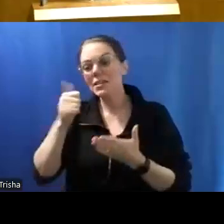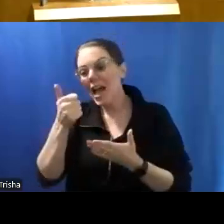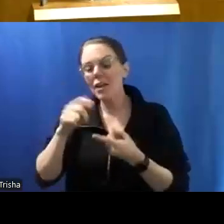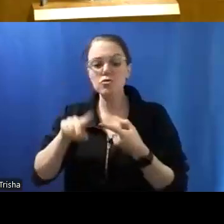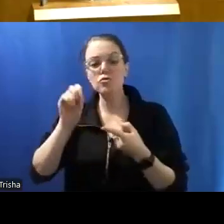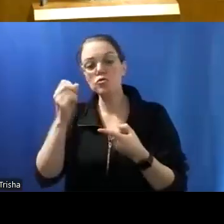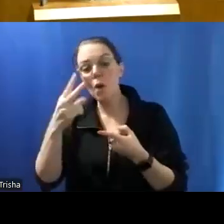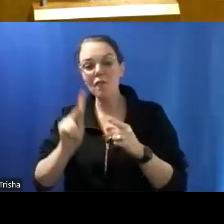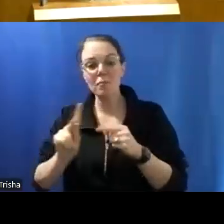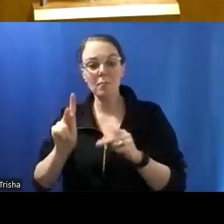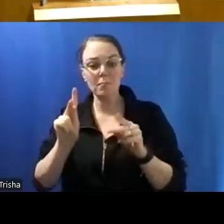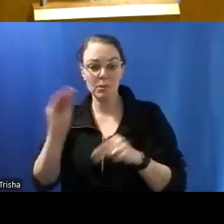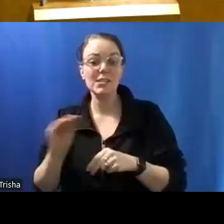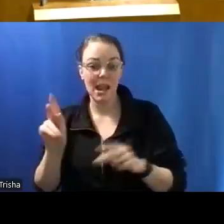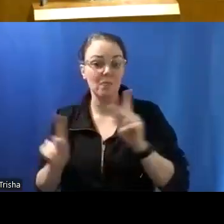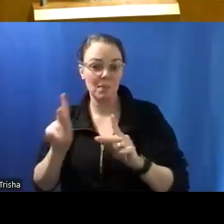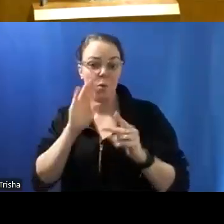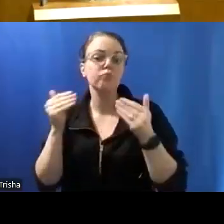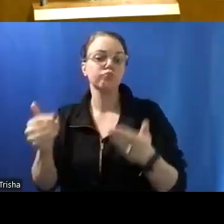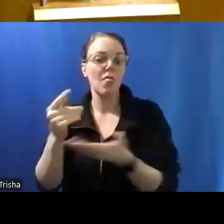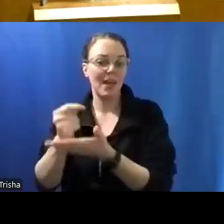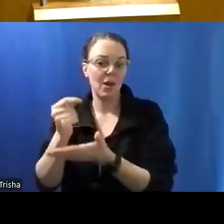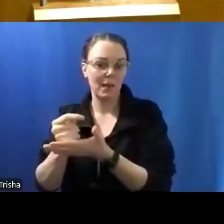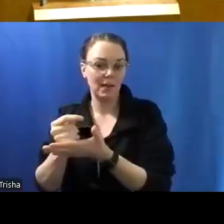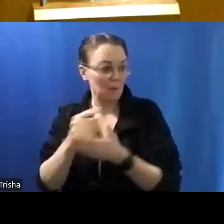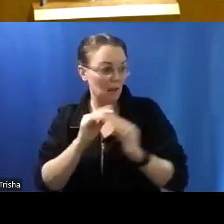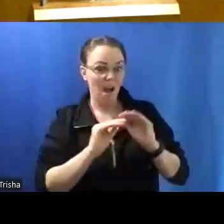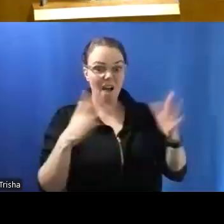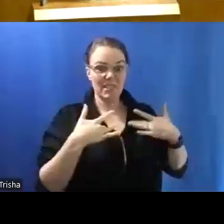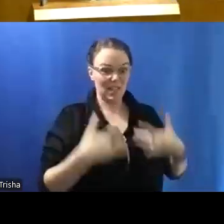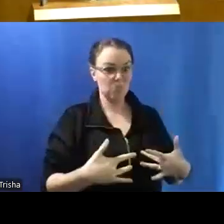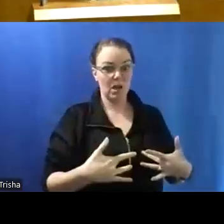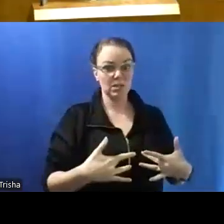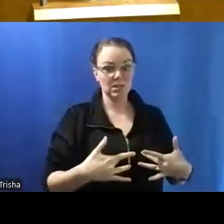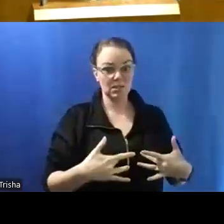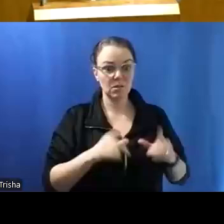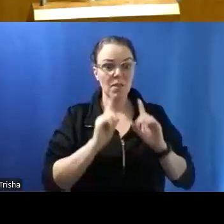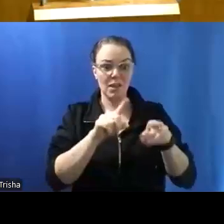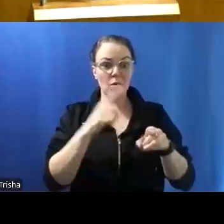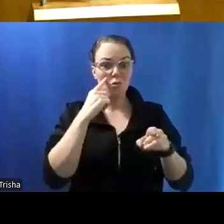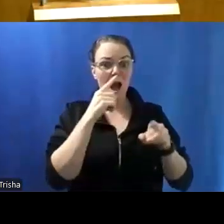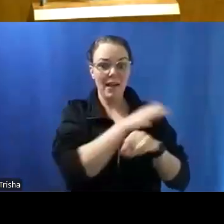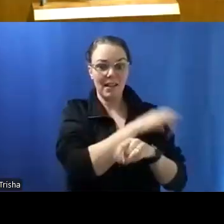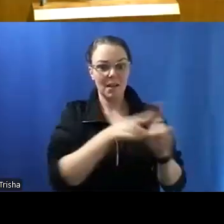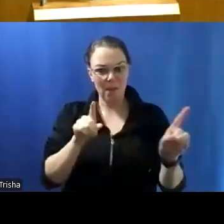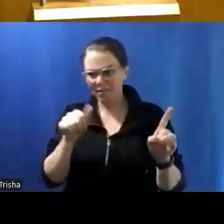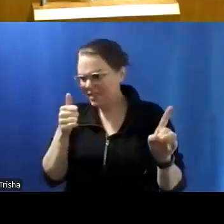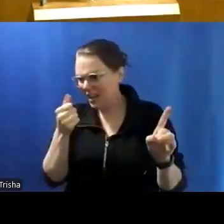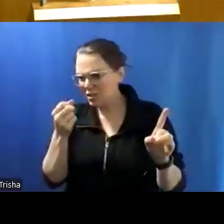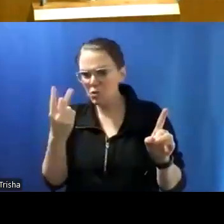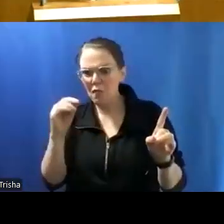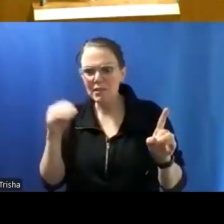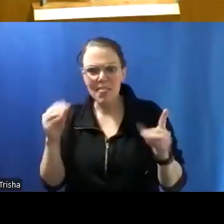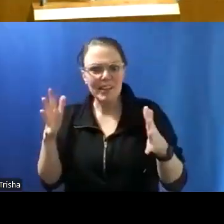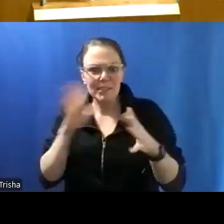12% of people who are clearly depressed when they go to eye clinics. This was a